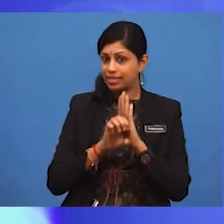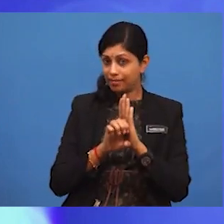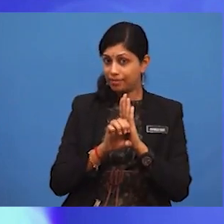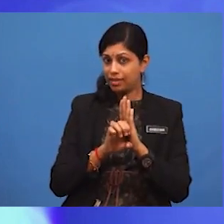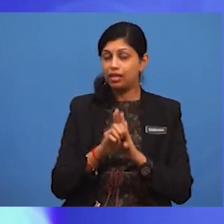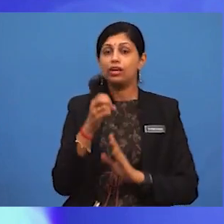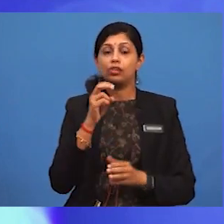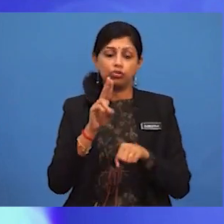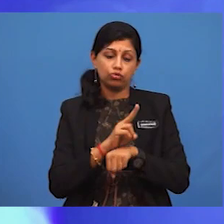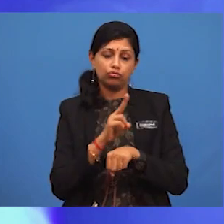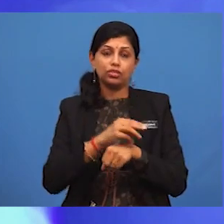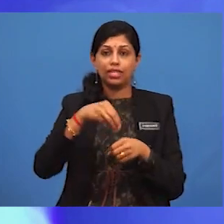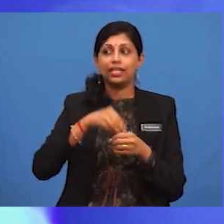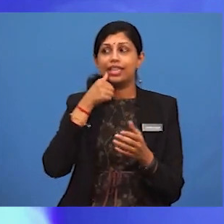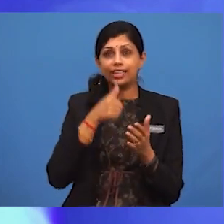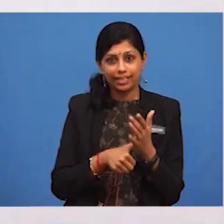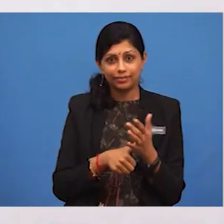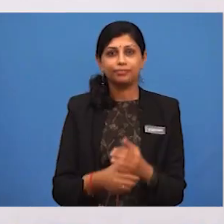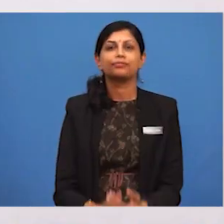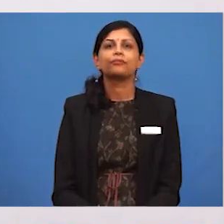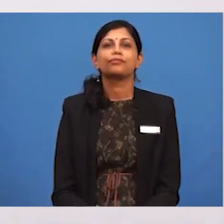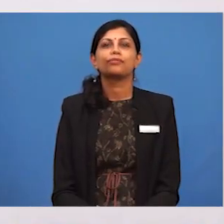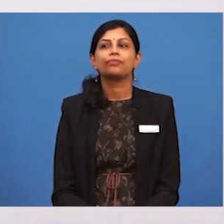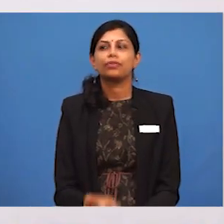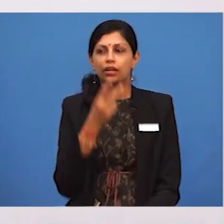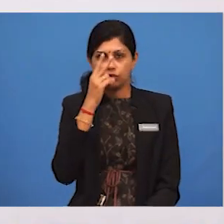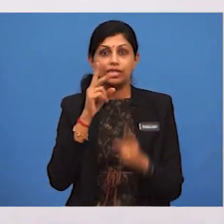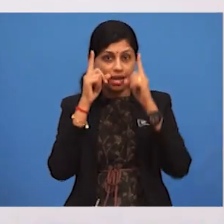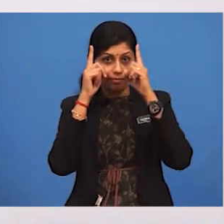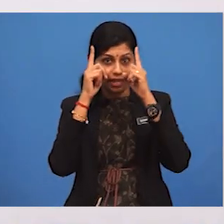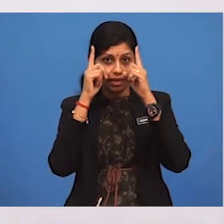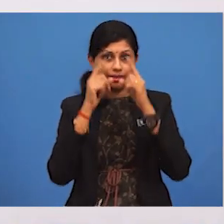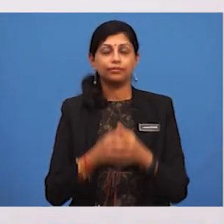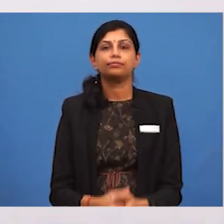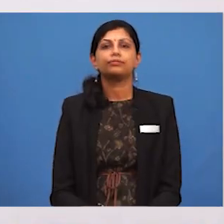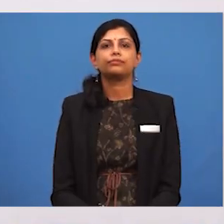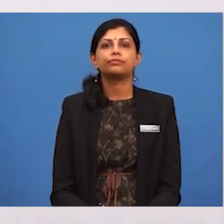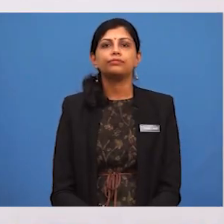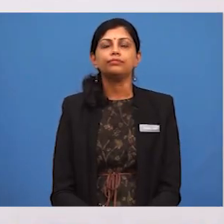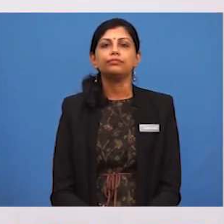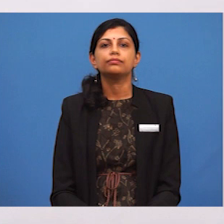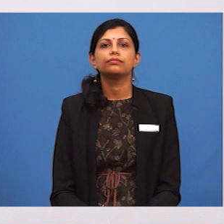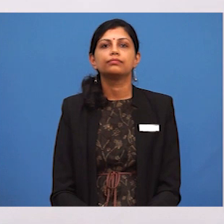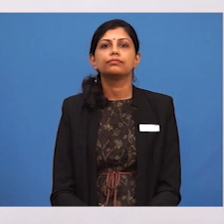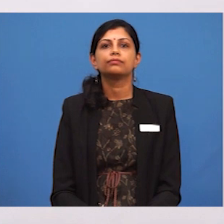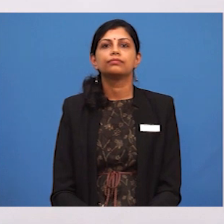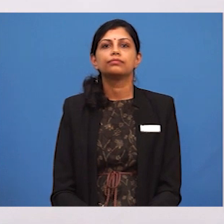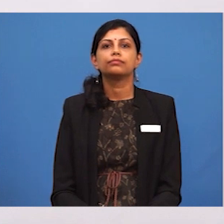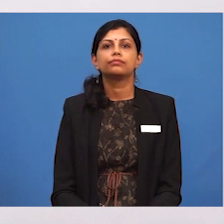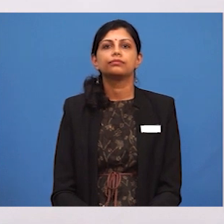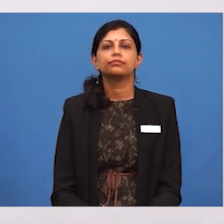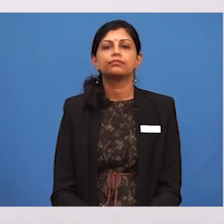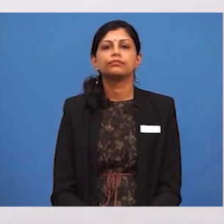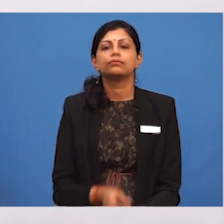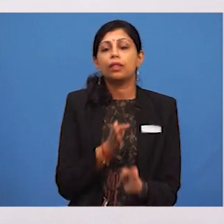can use in our letter later. When you want to add on to your information, you can